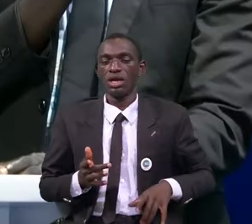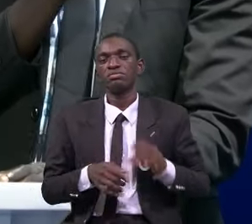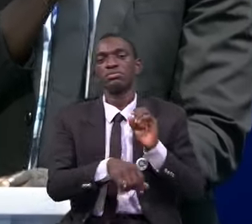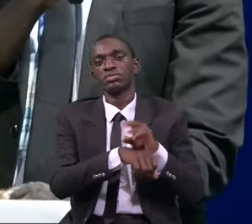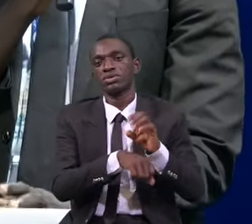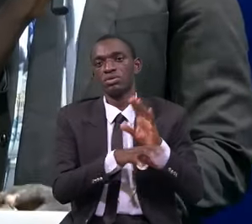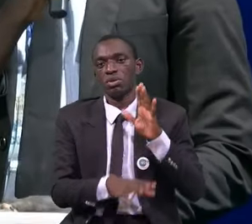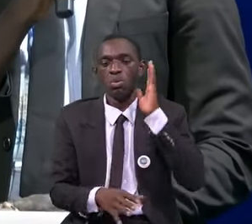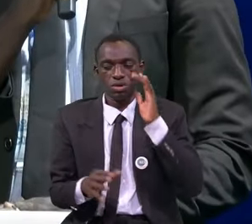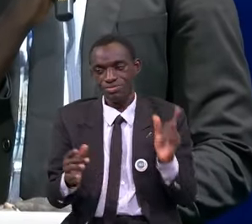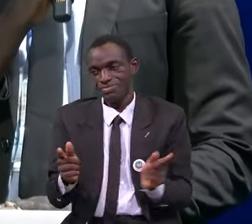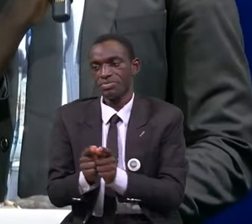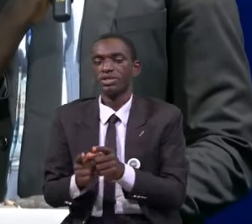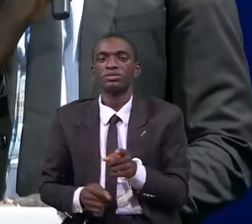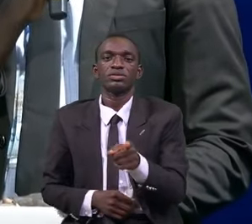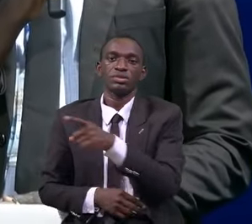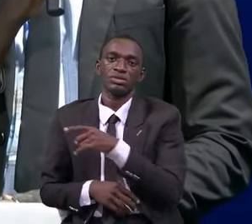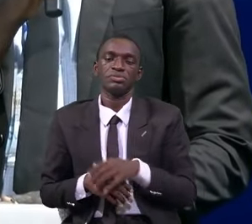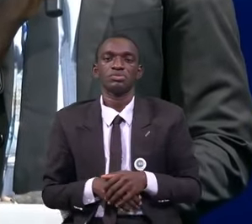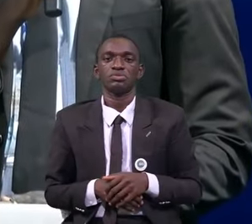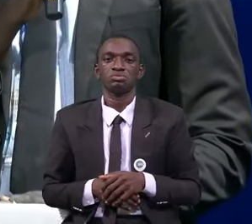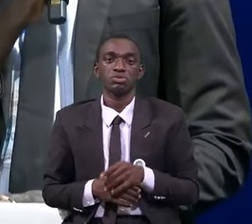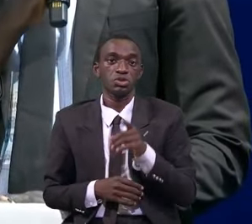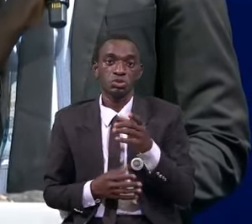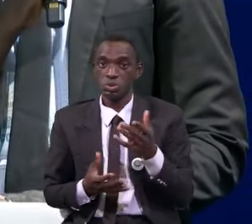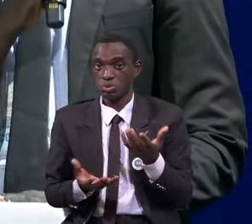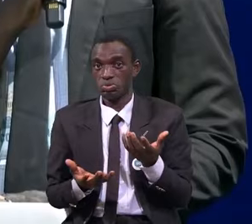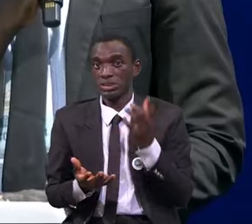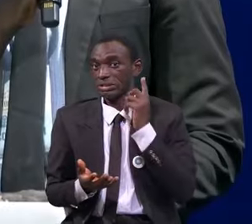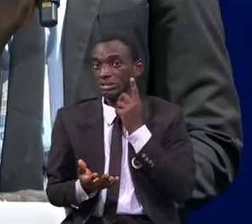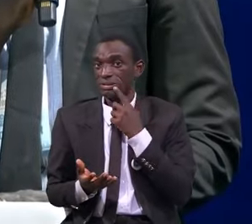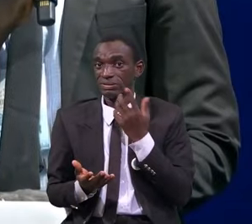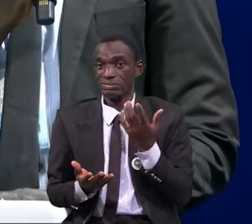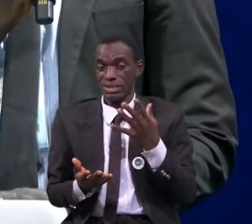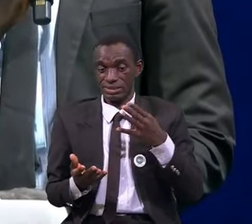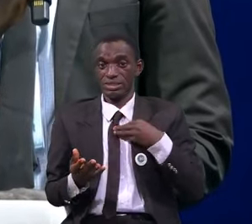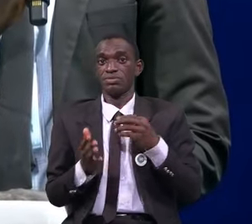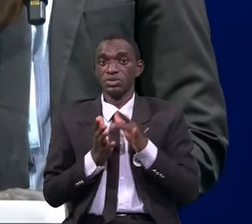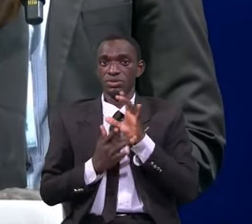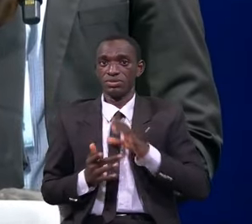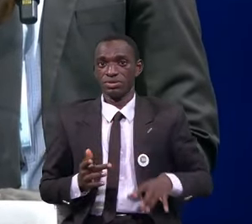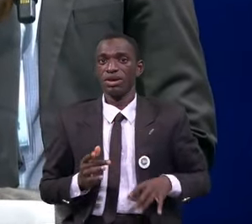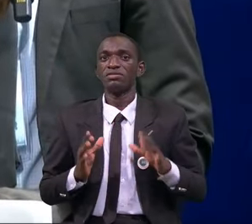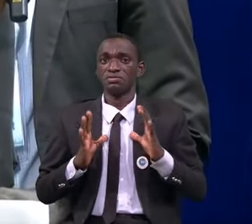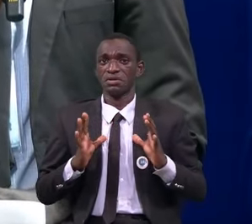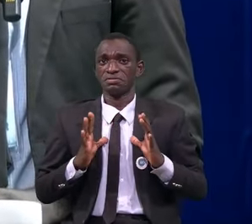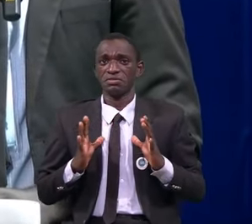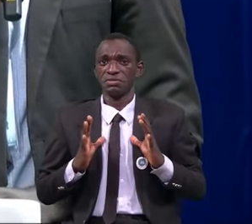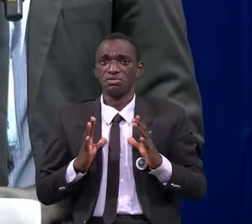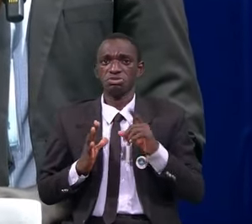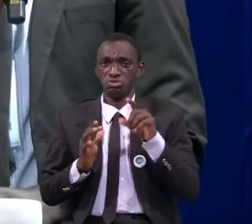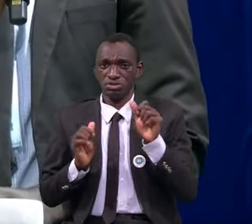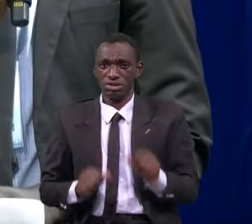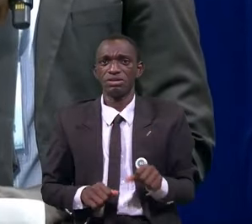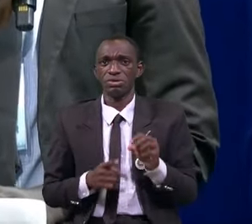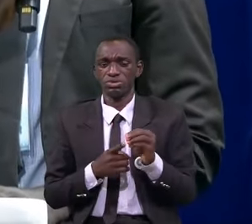se sont levés et qu'ils interagissent avec eux. While others, we need to be praying for them. For this